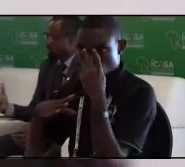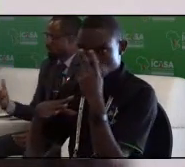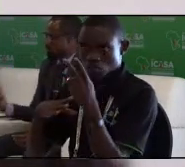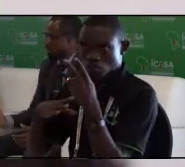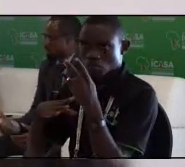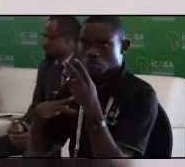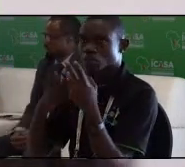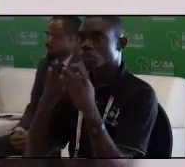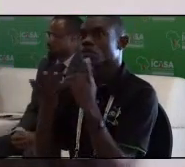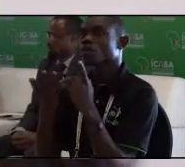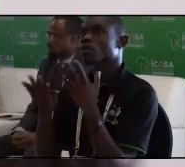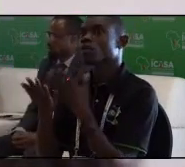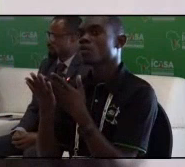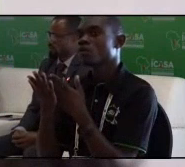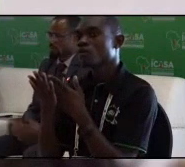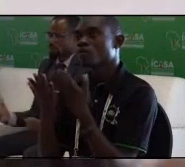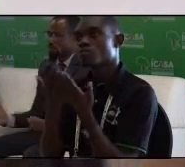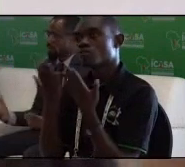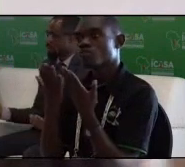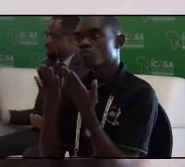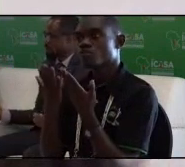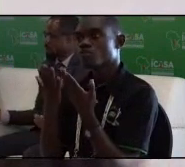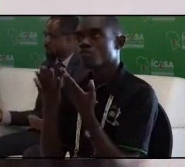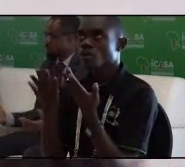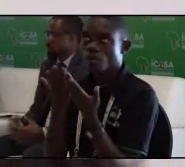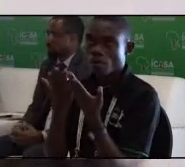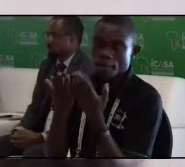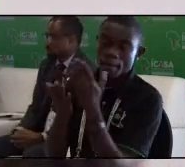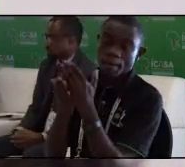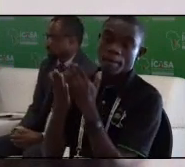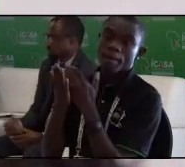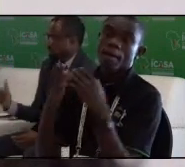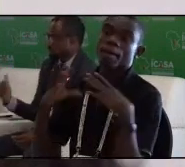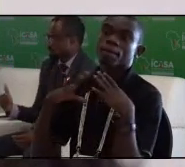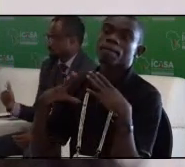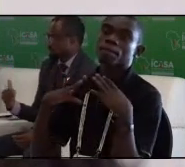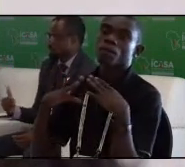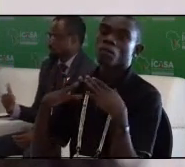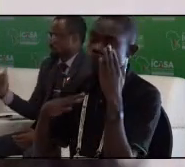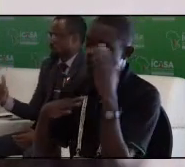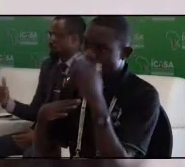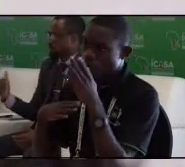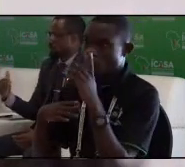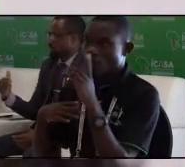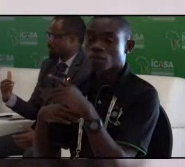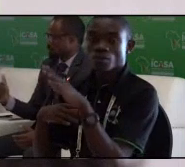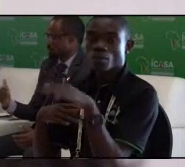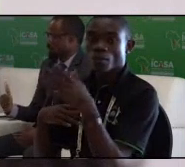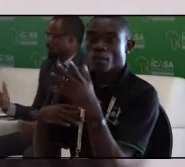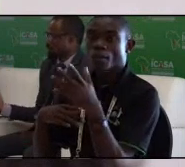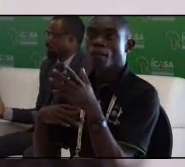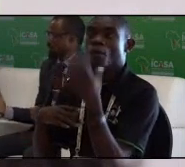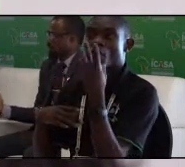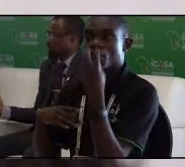that there's proper policy backing. And of course, with respect to the ethical consideration, it's really key also to ensure that we have